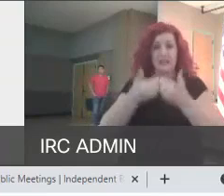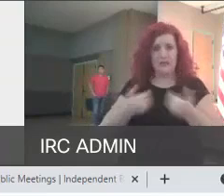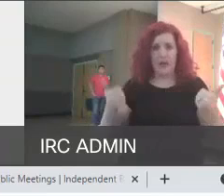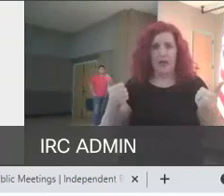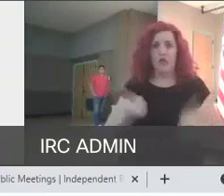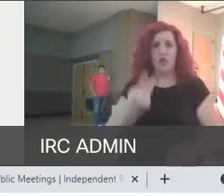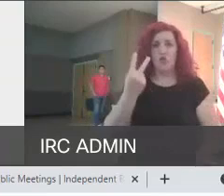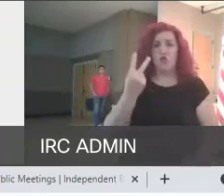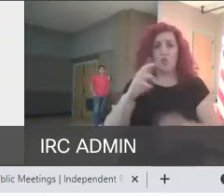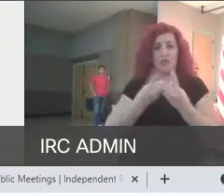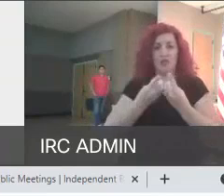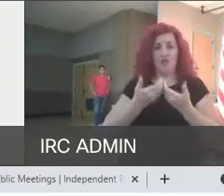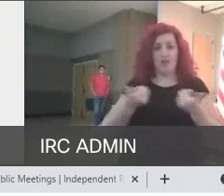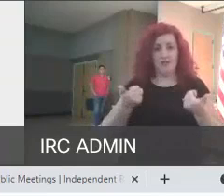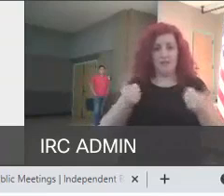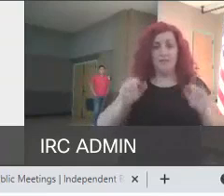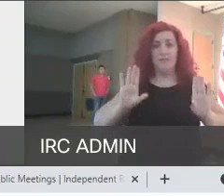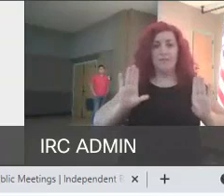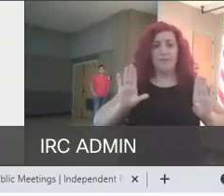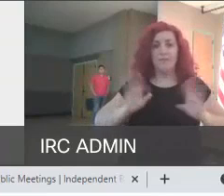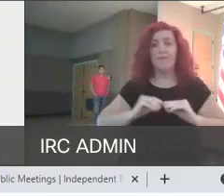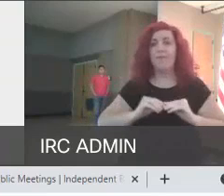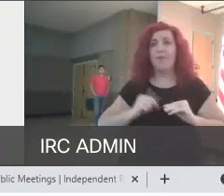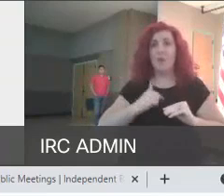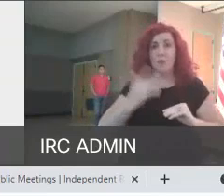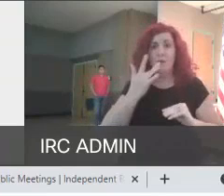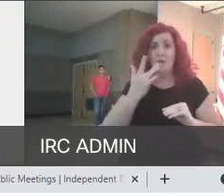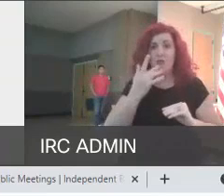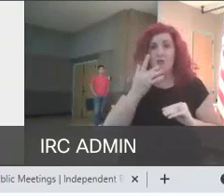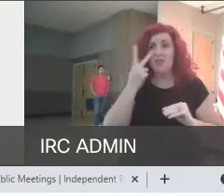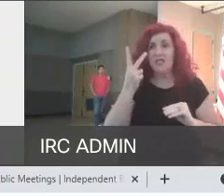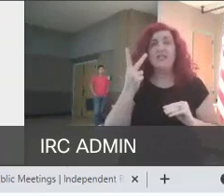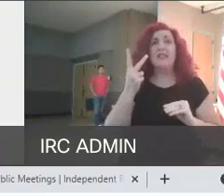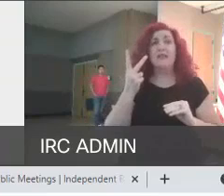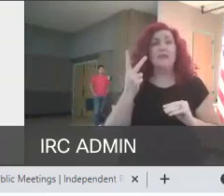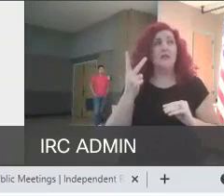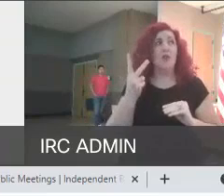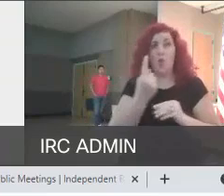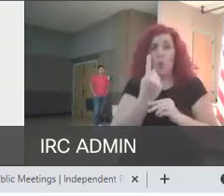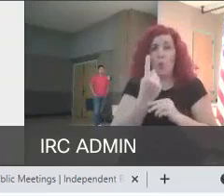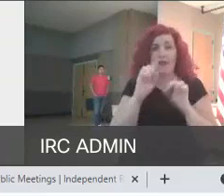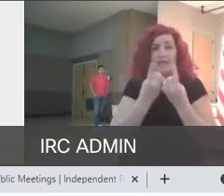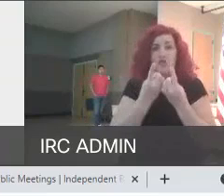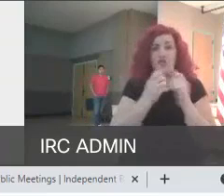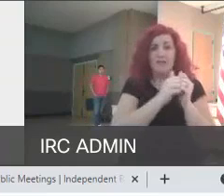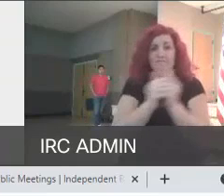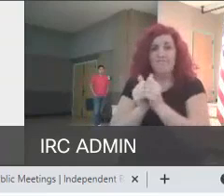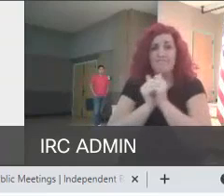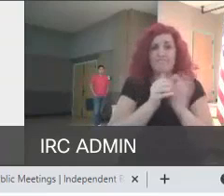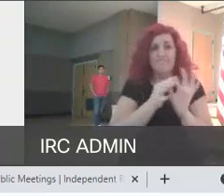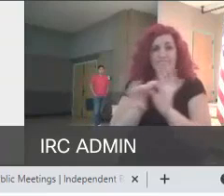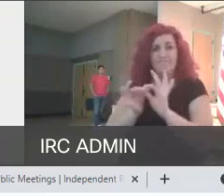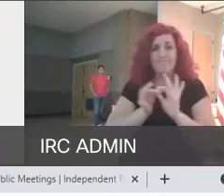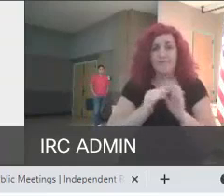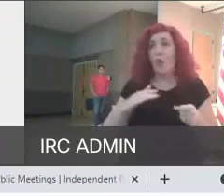two districts. We would prefer to see that in one district so that the entire